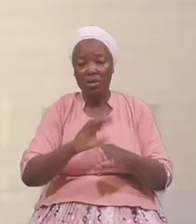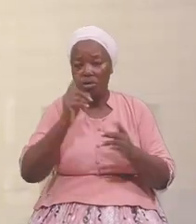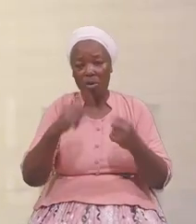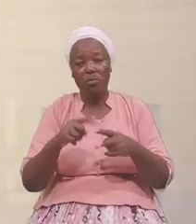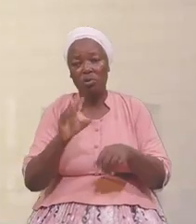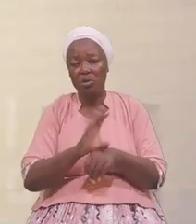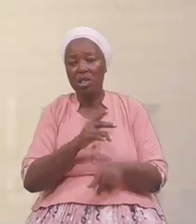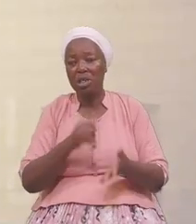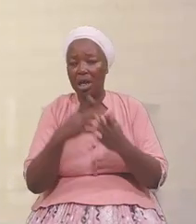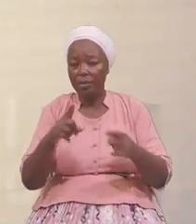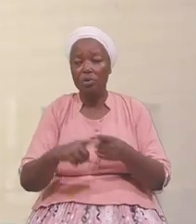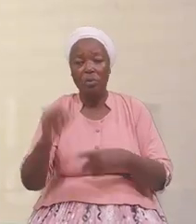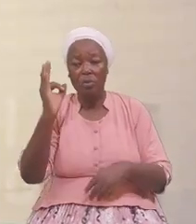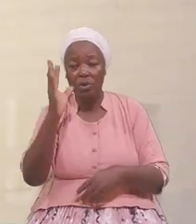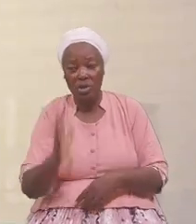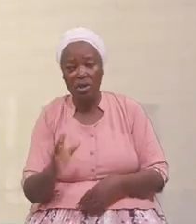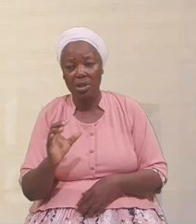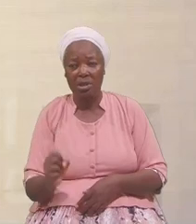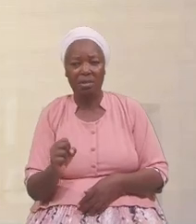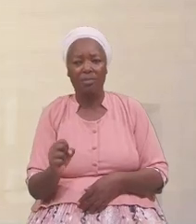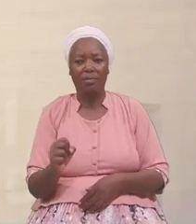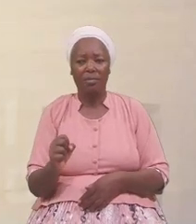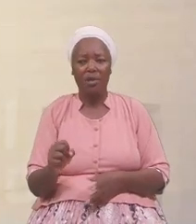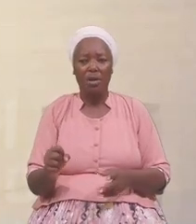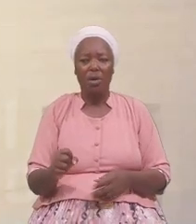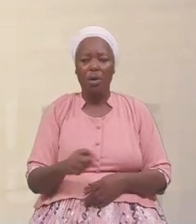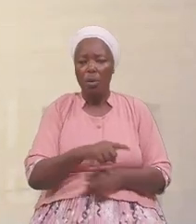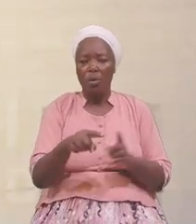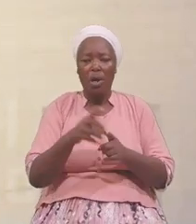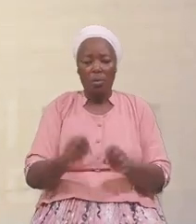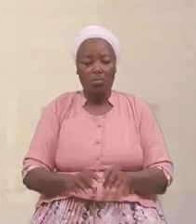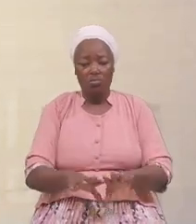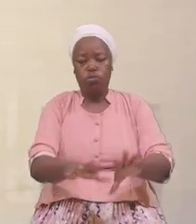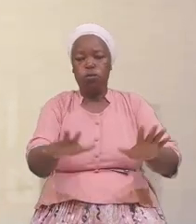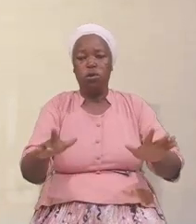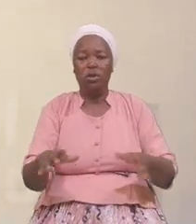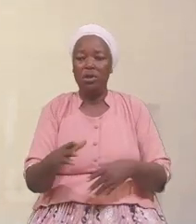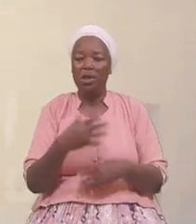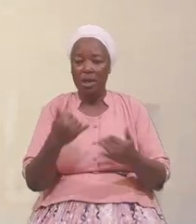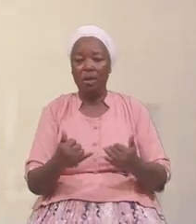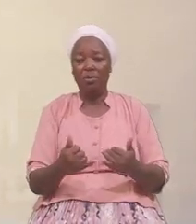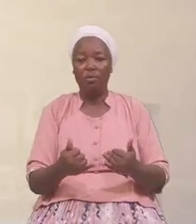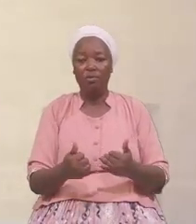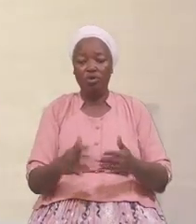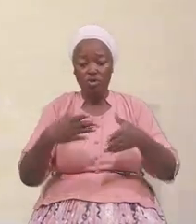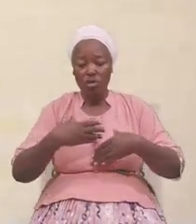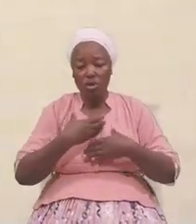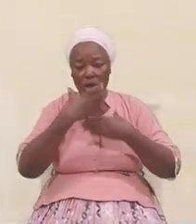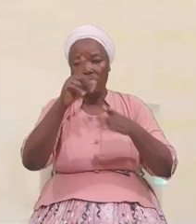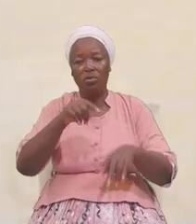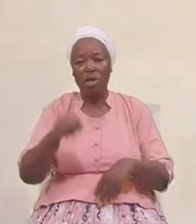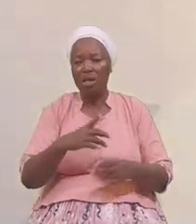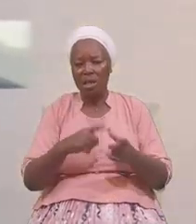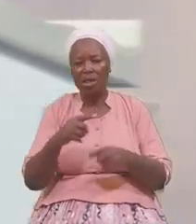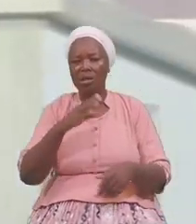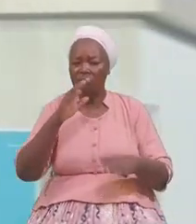to preachers. When the multitude shouts you down and say,